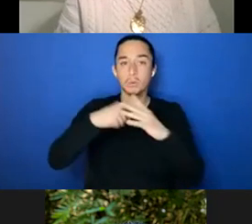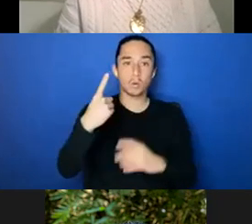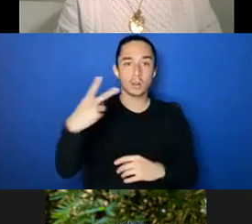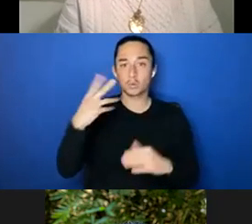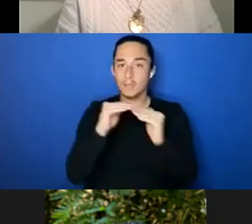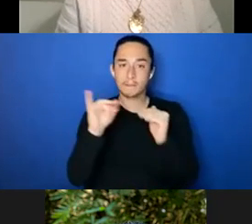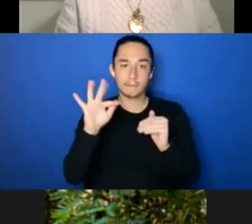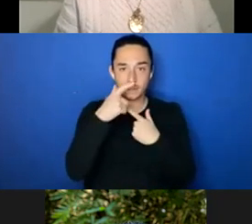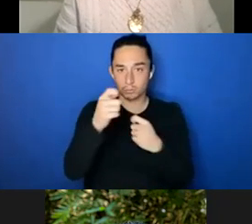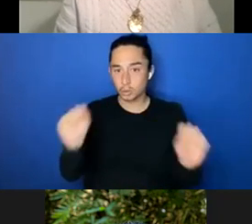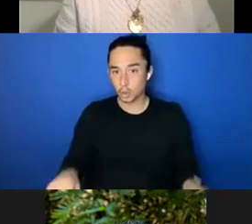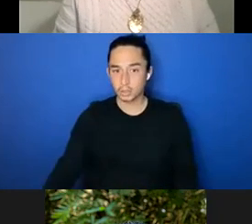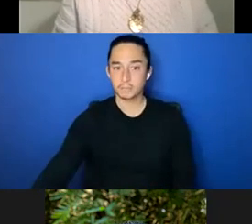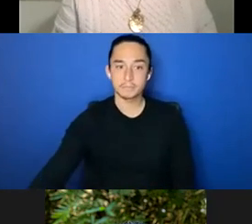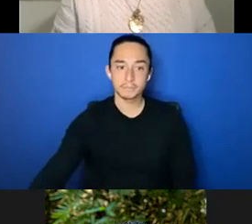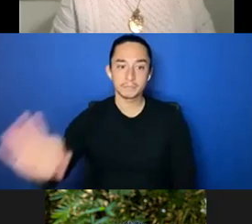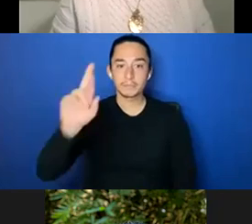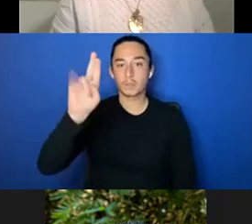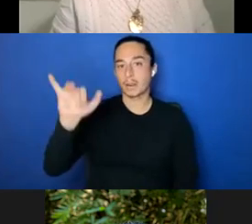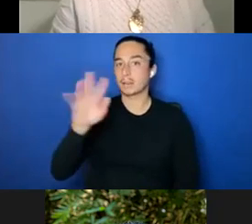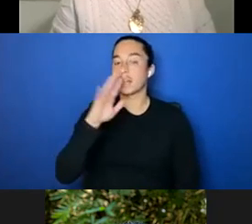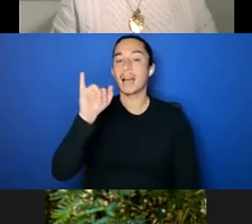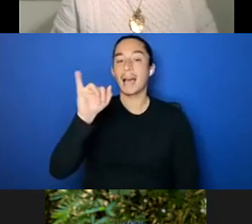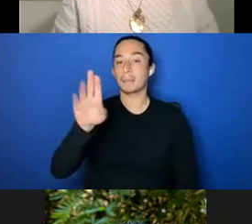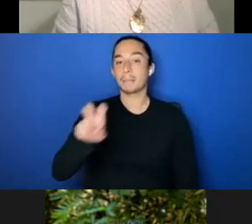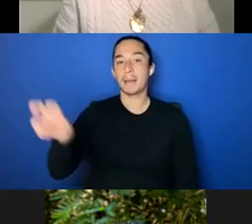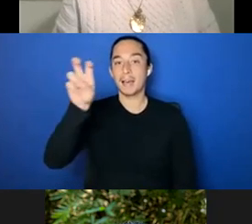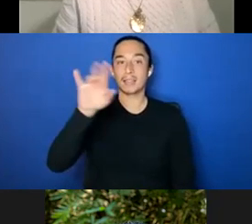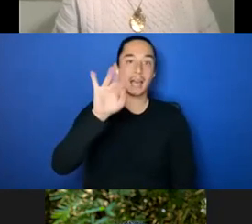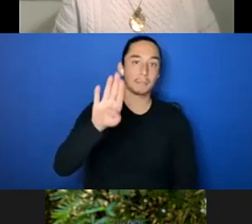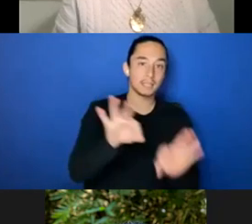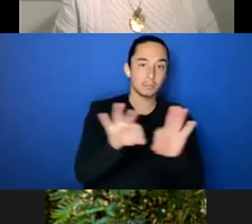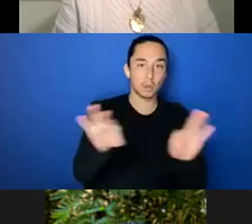interested. And Nuri, clarification of IB pathway, IB diploma.